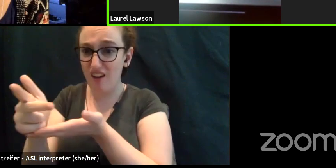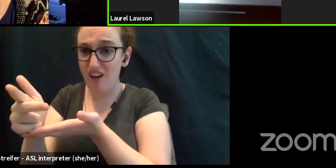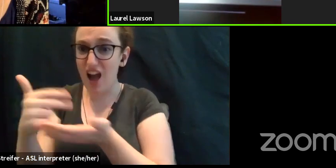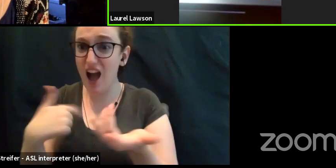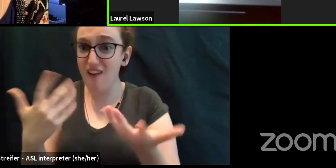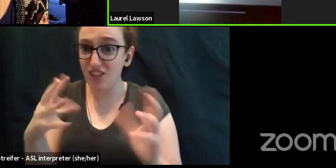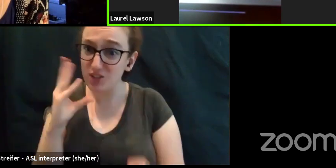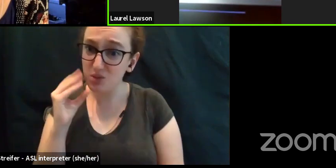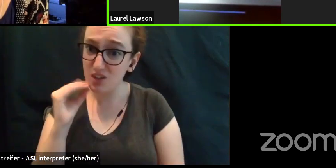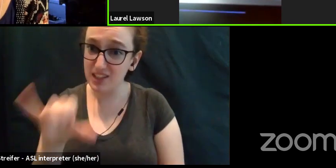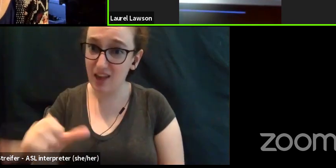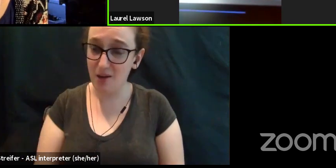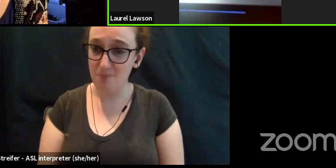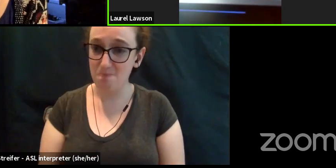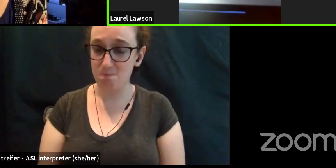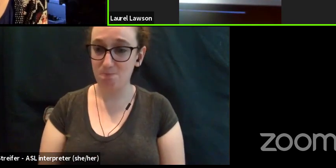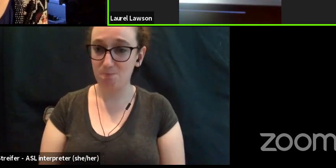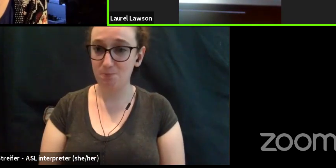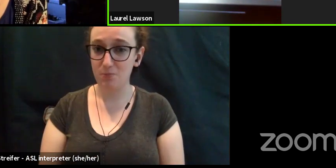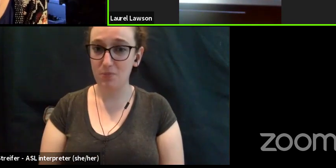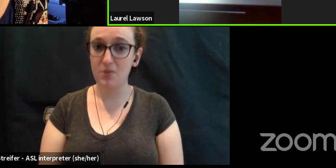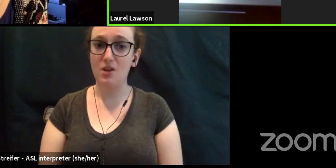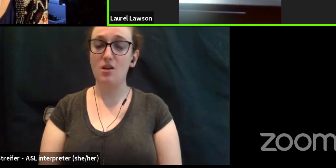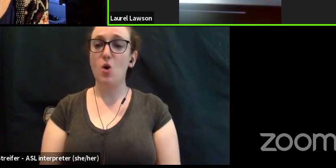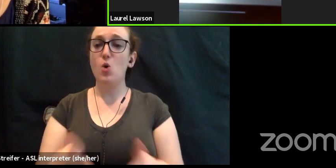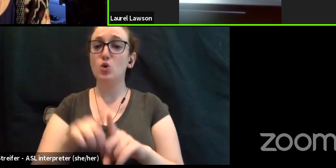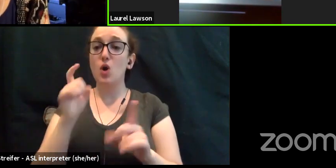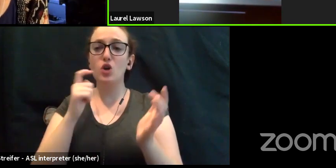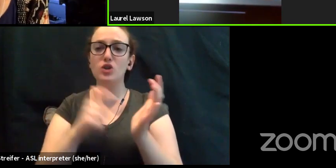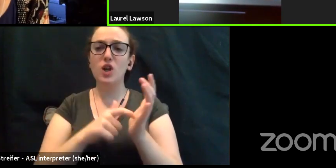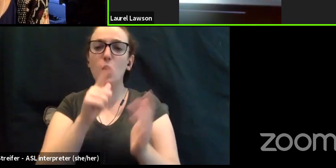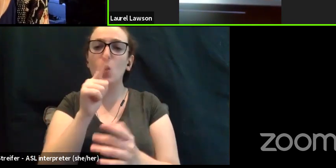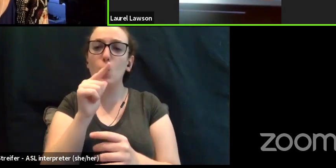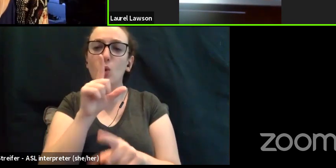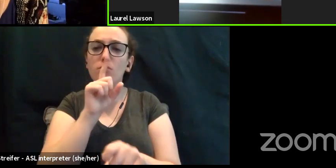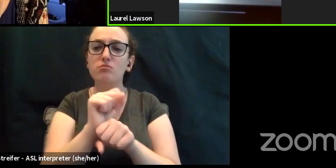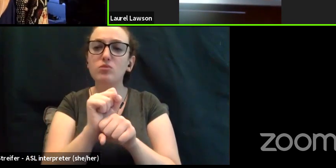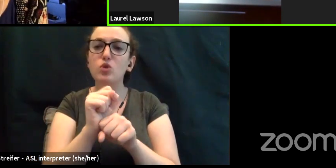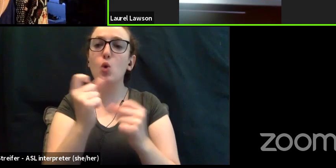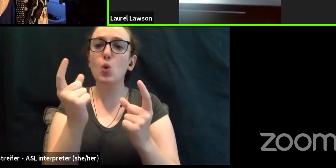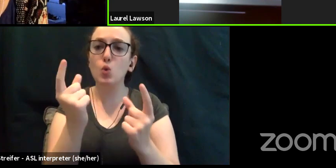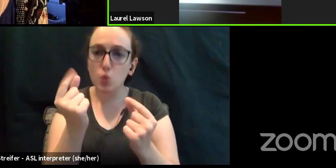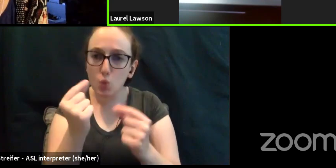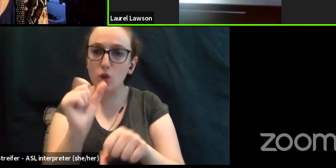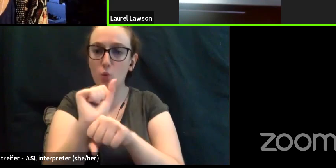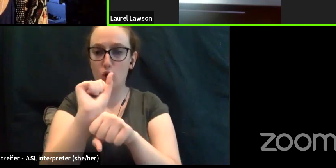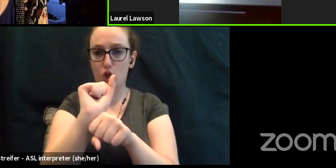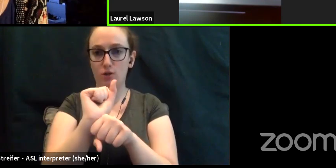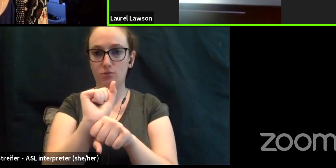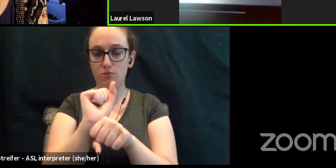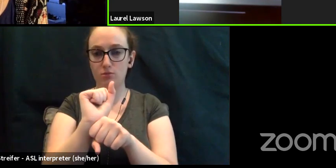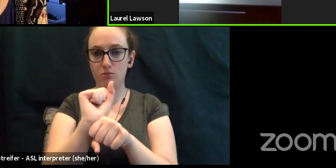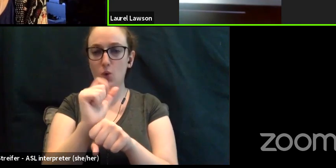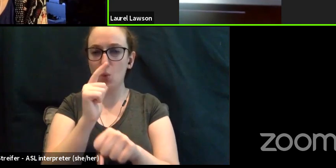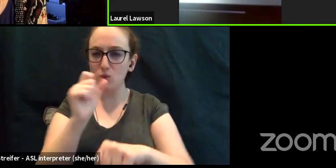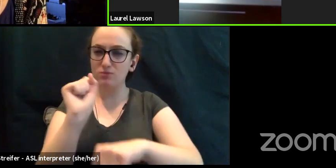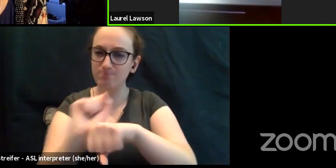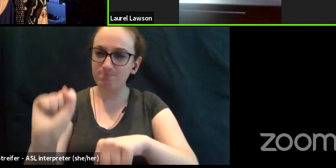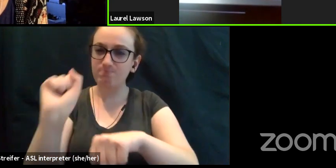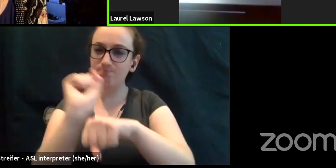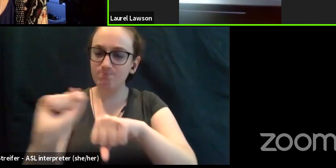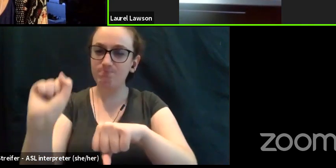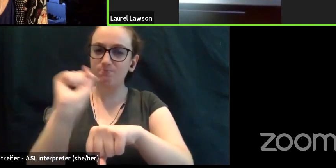And understanding who is doing the work there, I hope